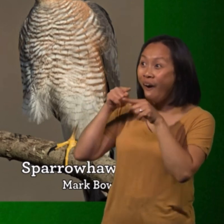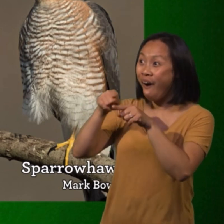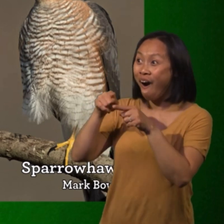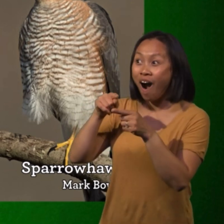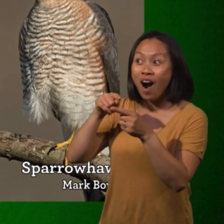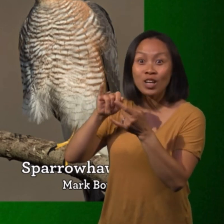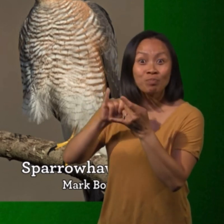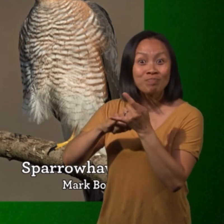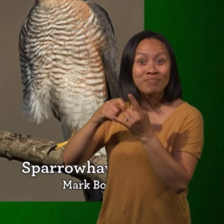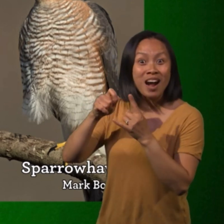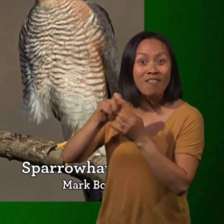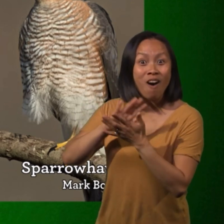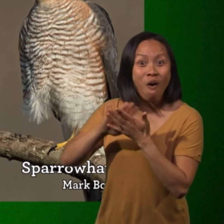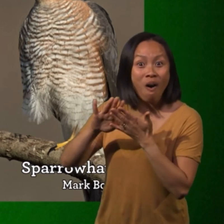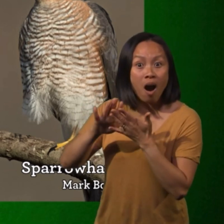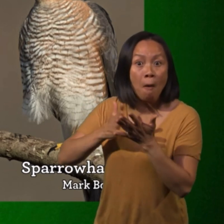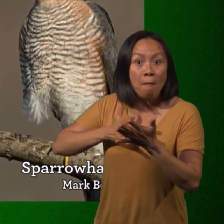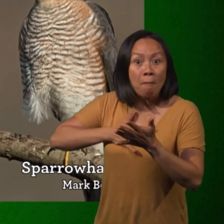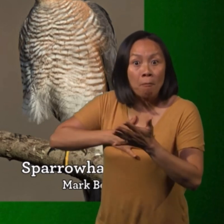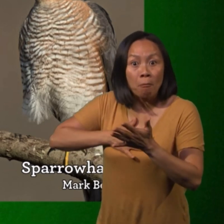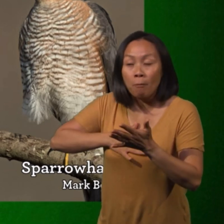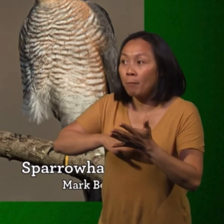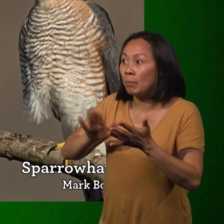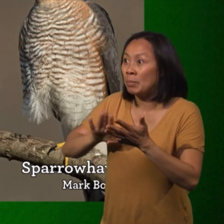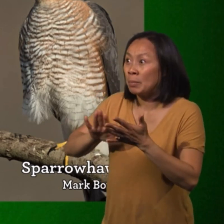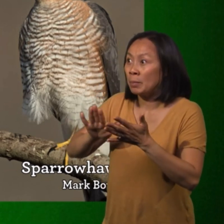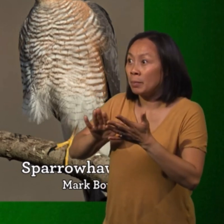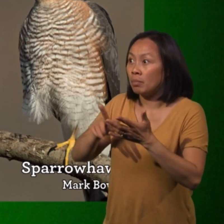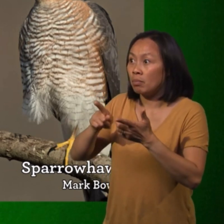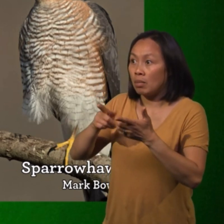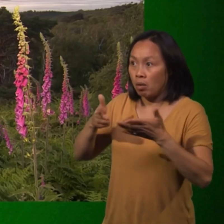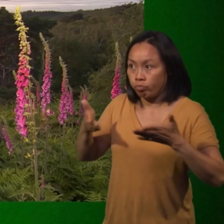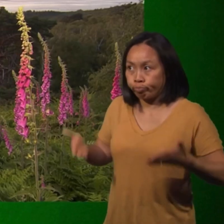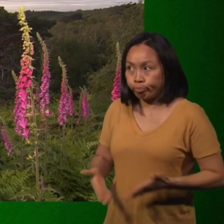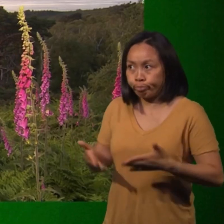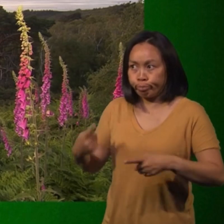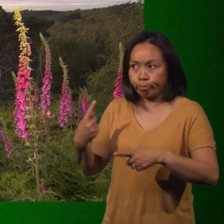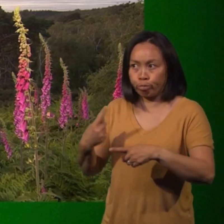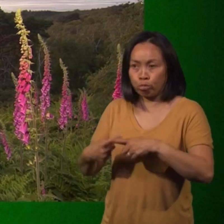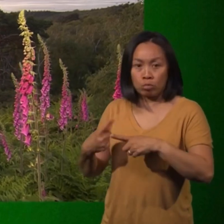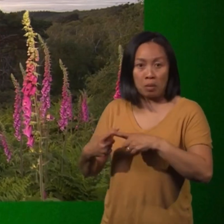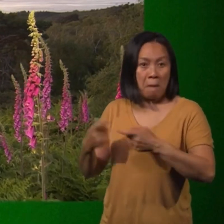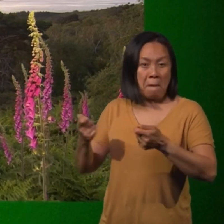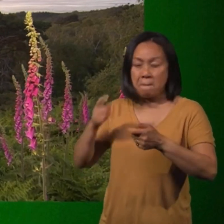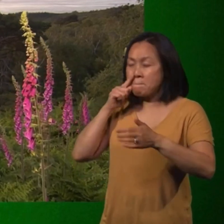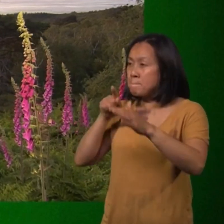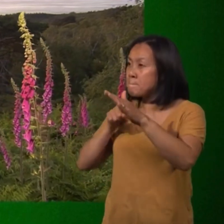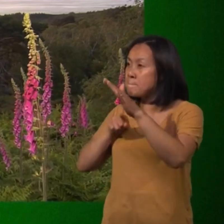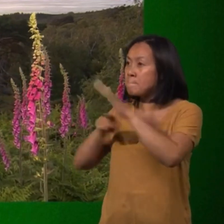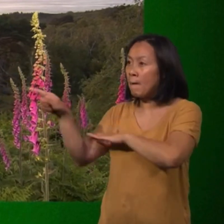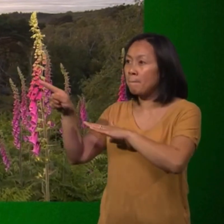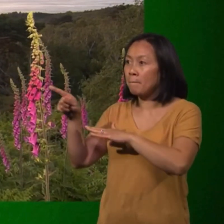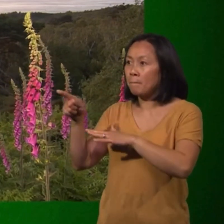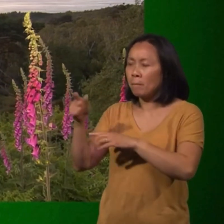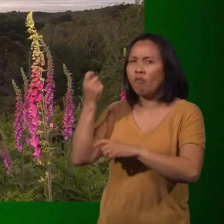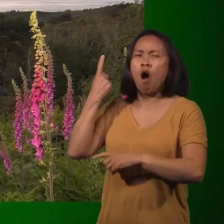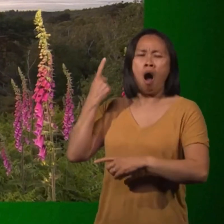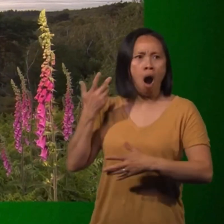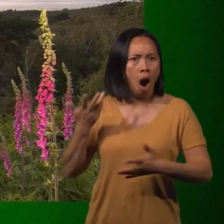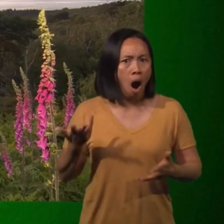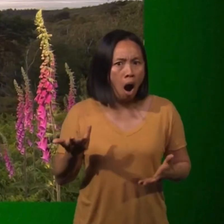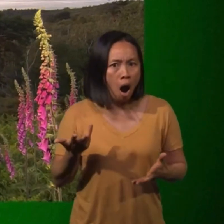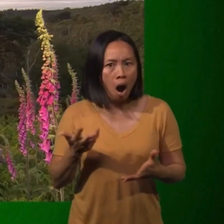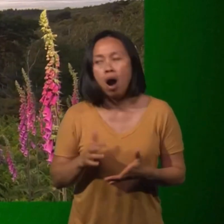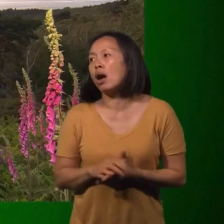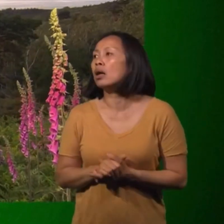go because it thinks it's a sparrowhawk coming in, a predator. It lays its eggs so quickly and then manages to escape before